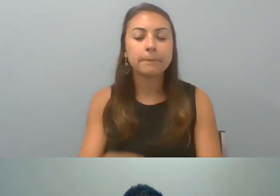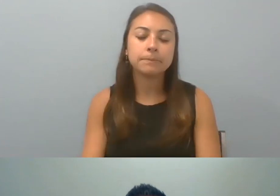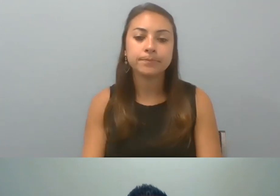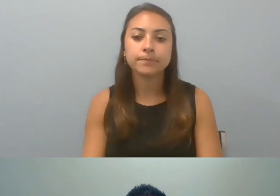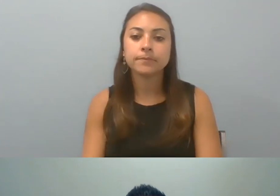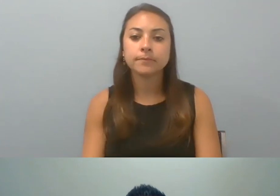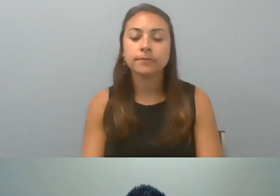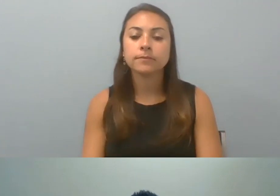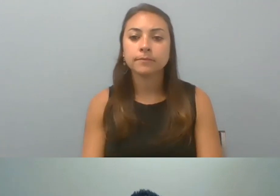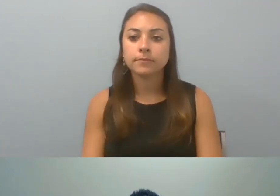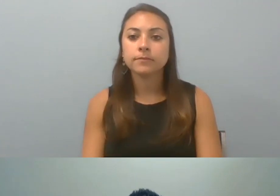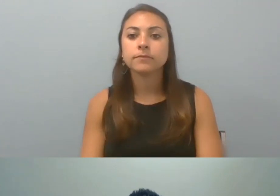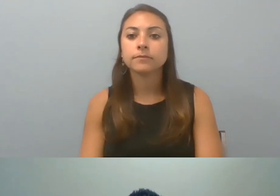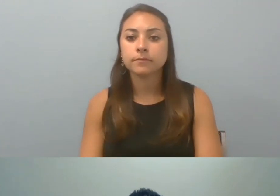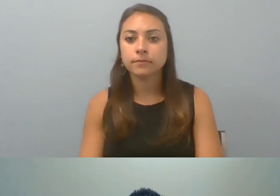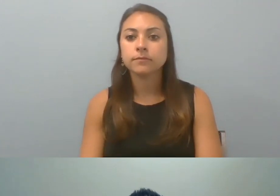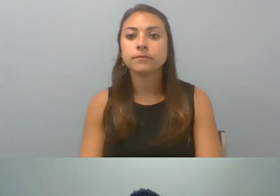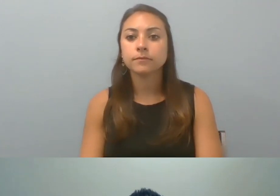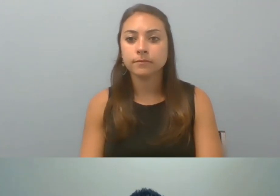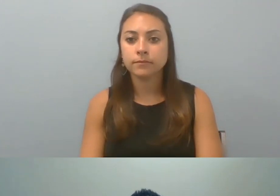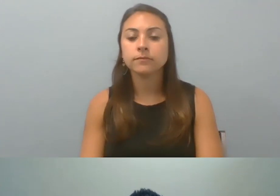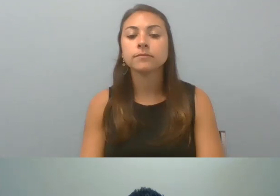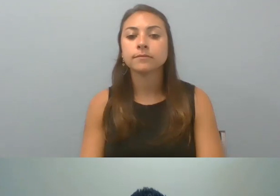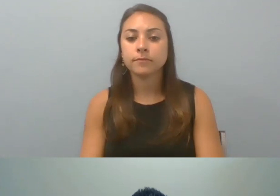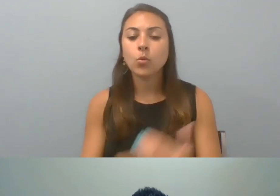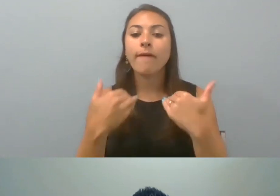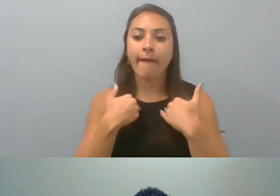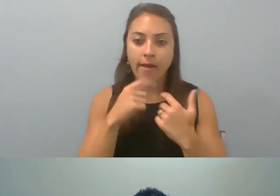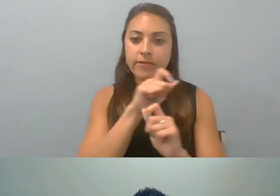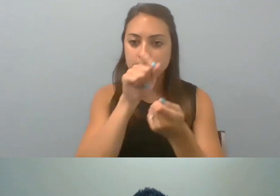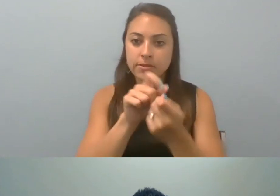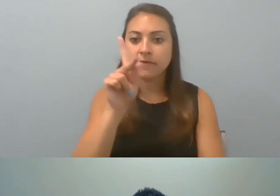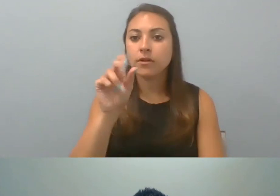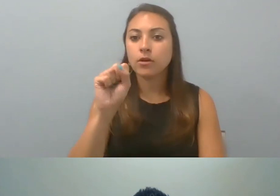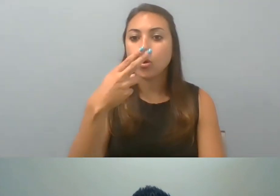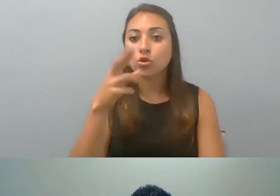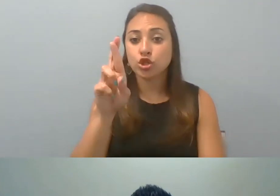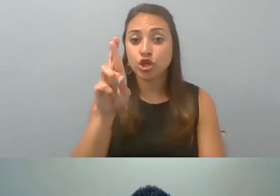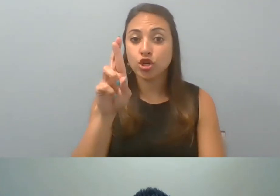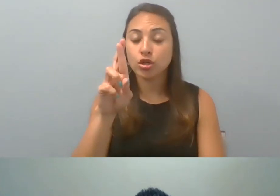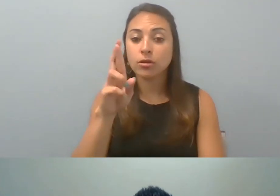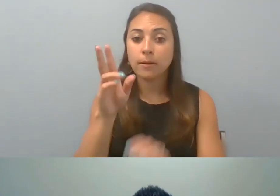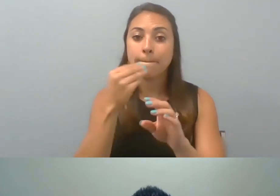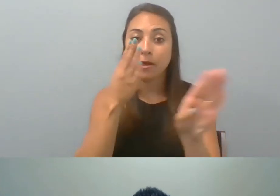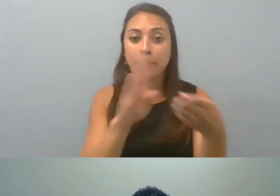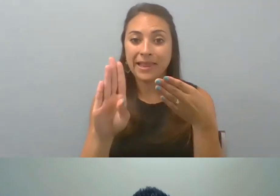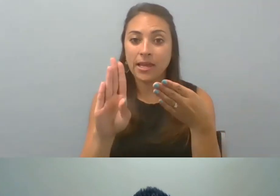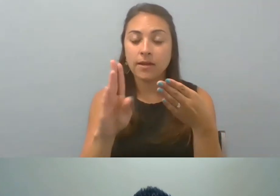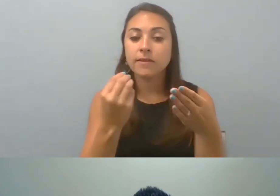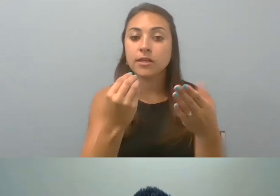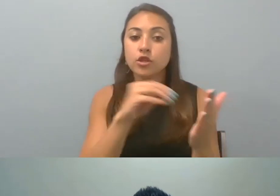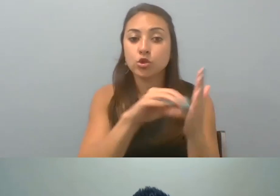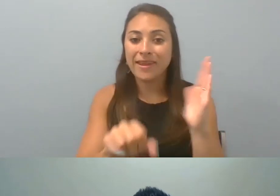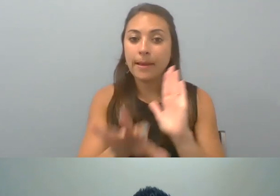halal. Yeah, so we do have a specific kosher halal meal plan that a student can opt into. It